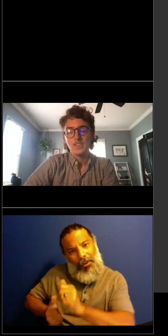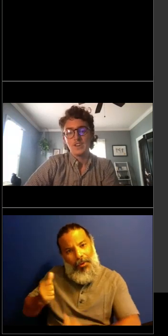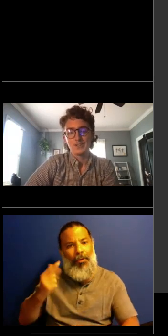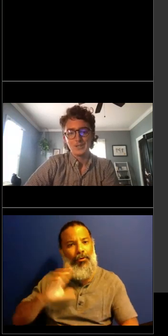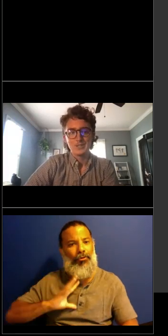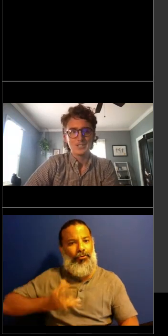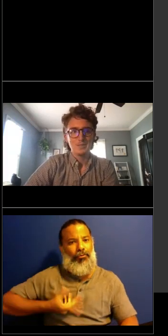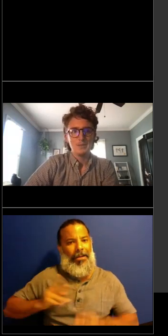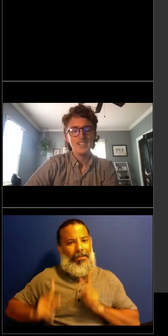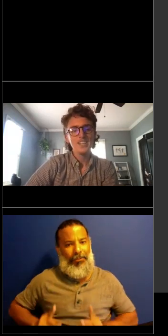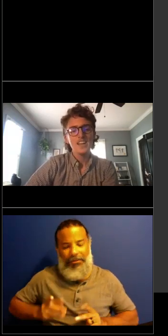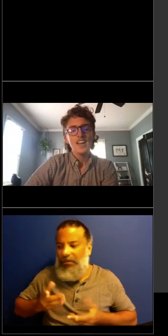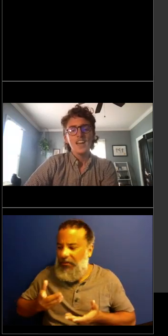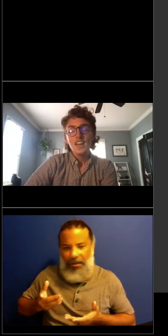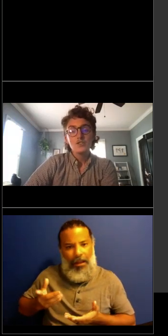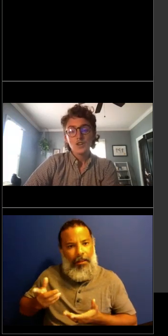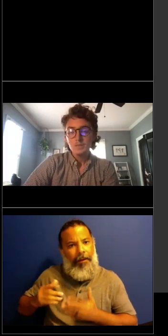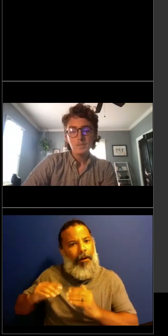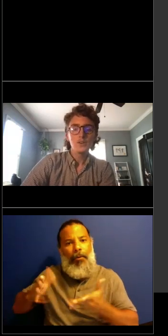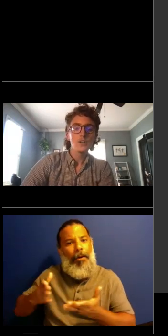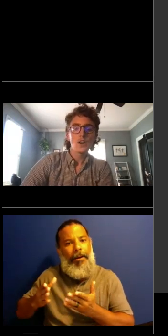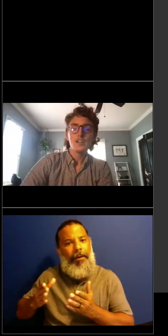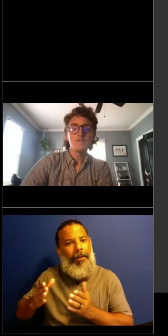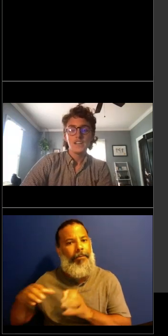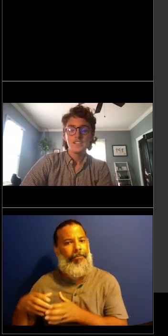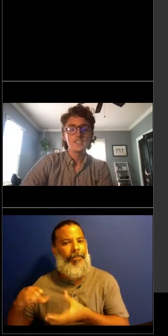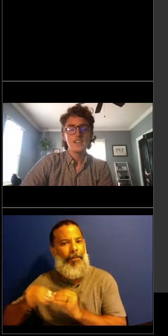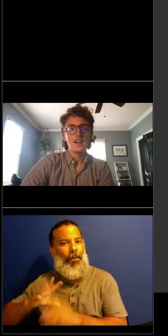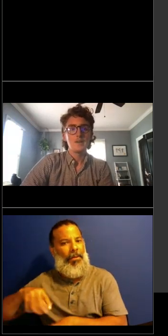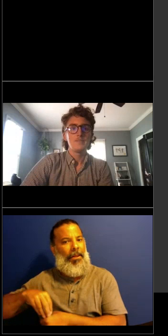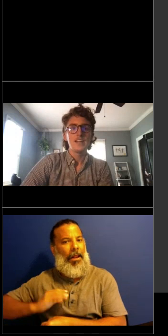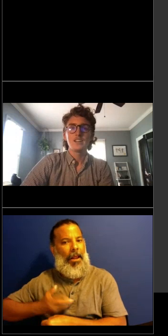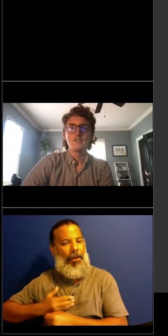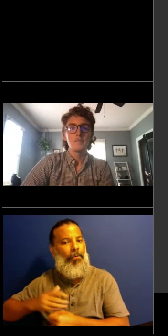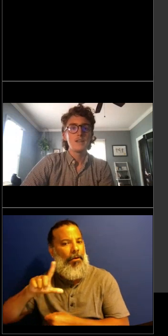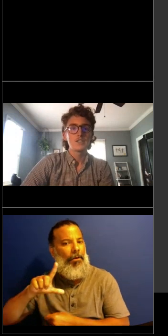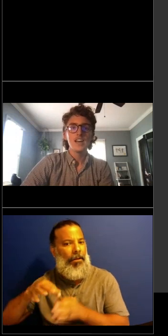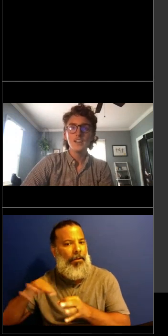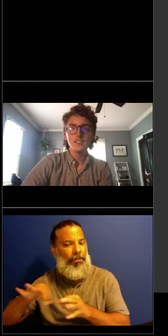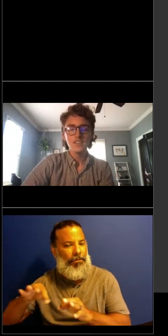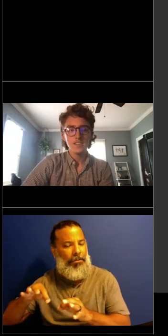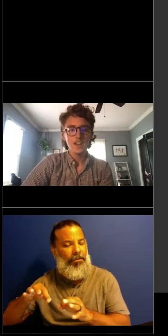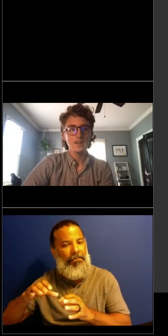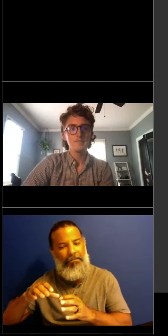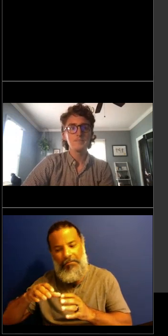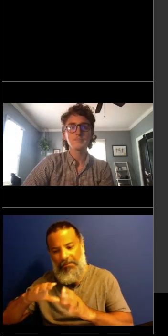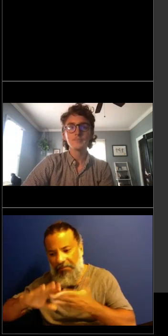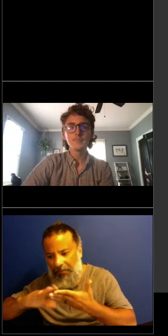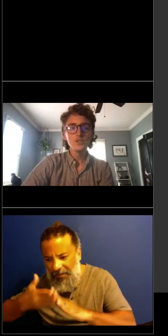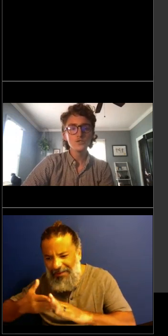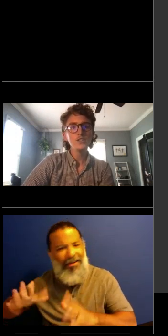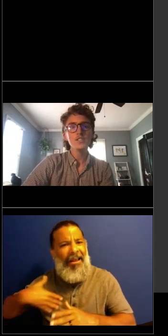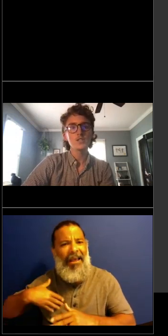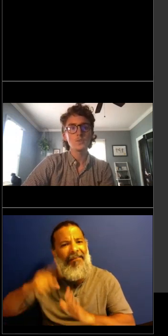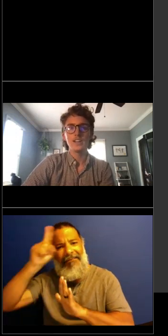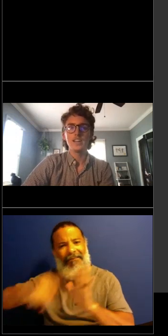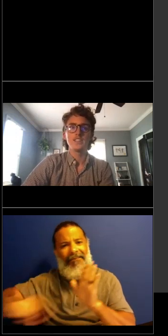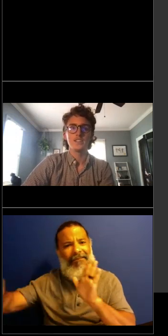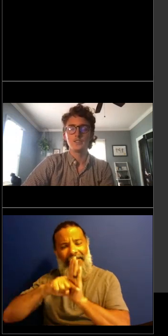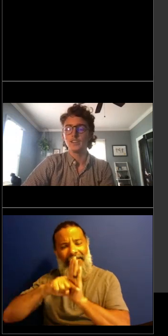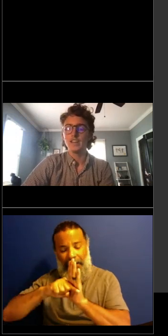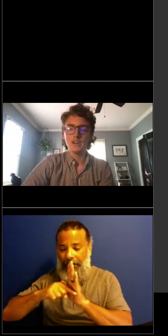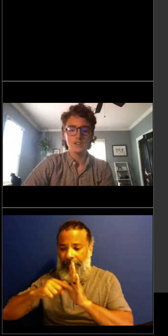minority within our linguistics community. And trans people already face negative mental health struggles, as